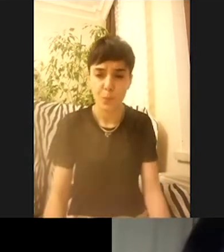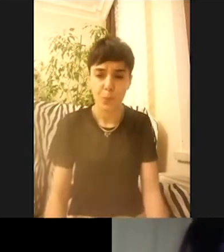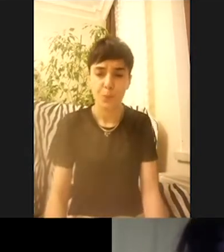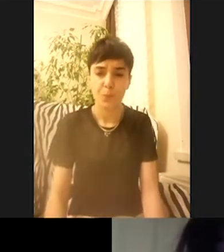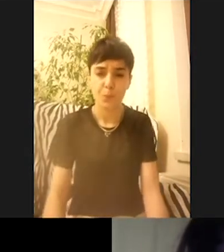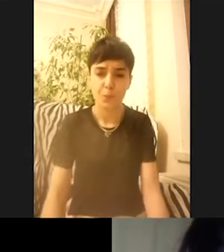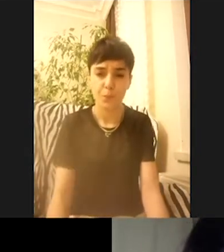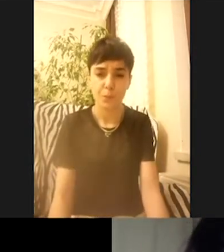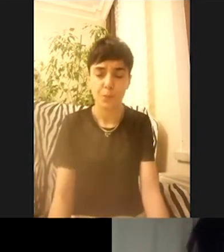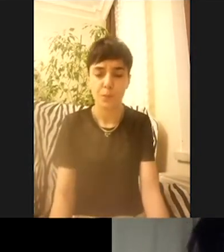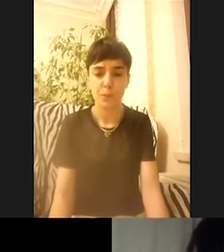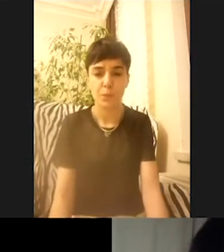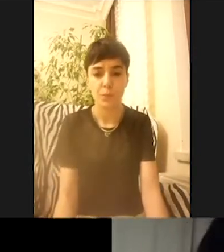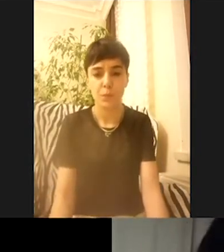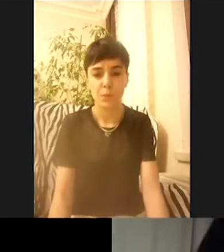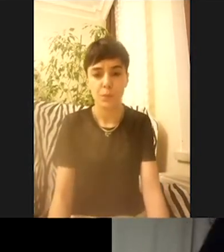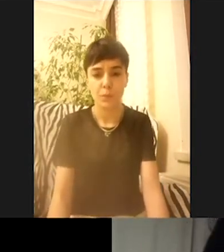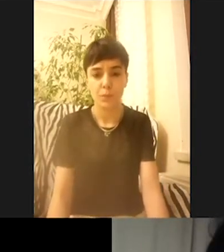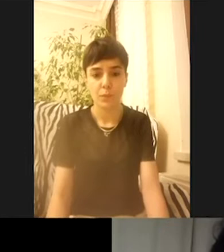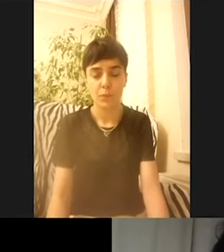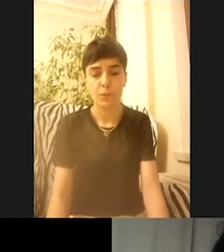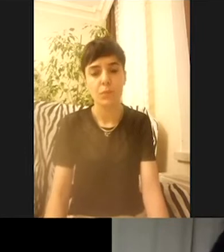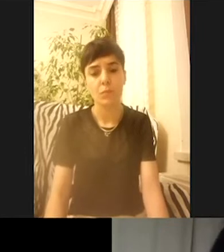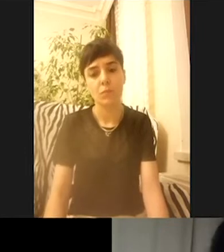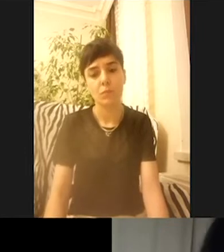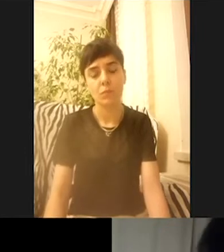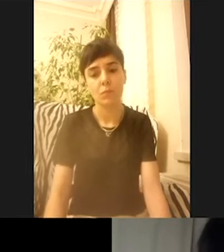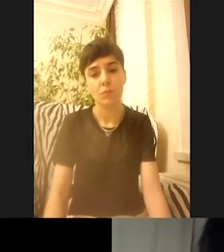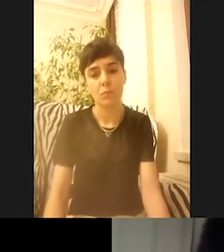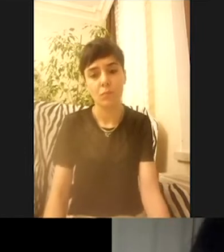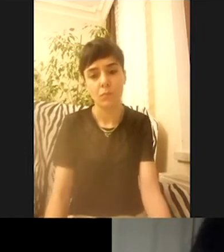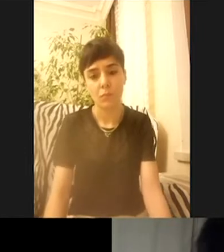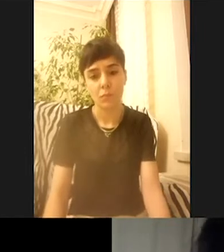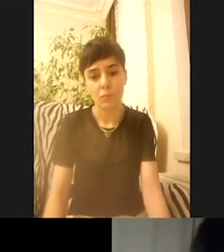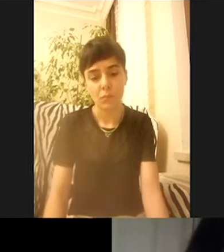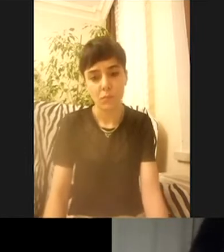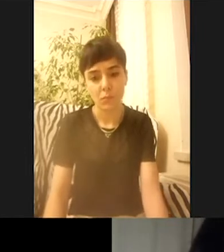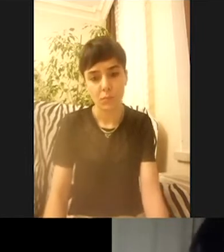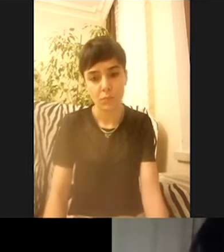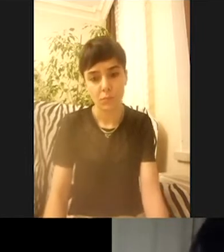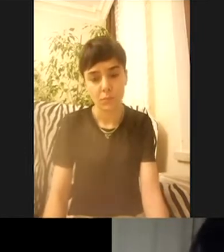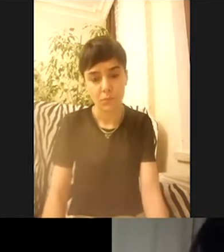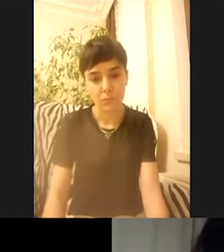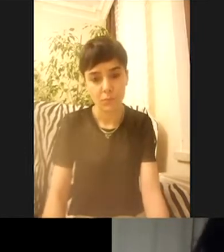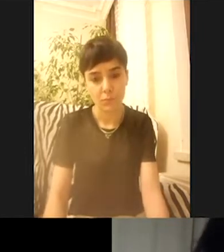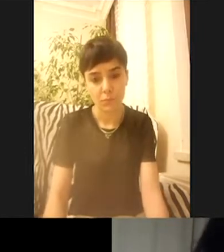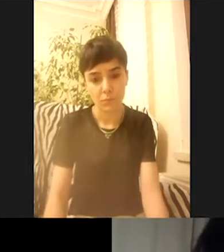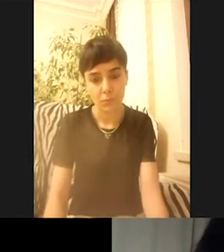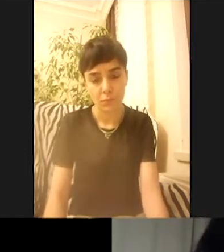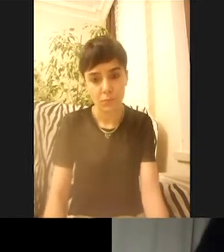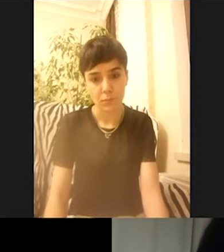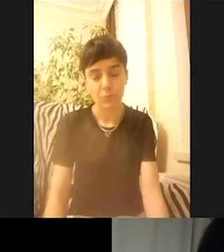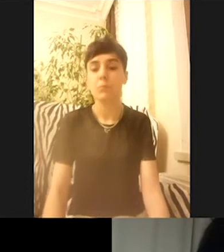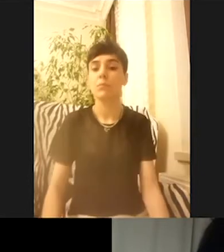also appointed by the AKP, and his sister was an AKP deputy as well, illegally did not approve the change of our club's